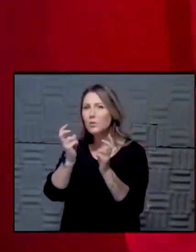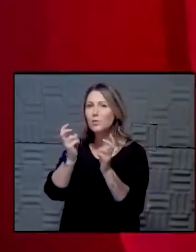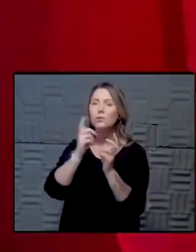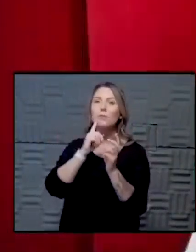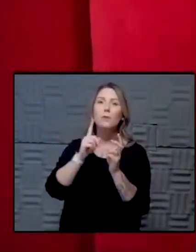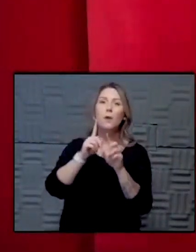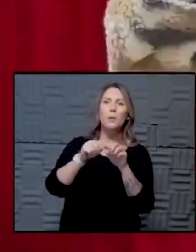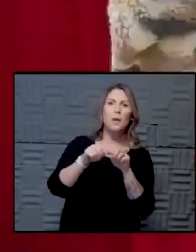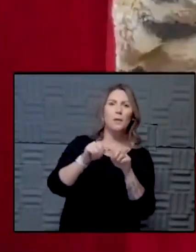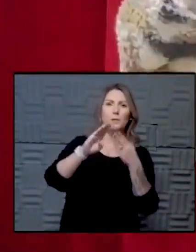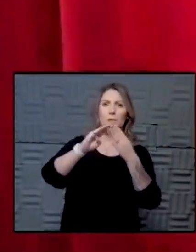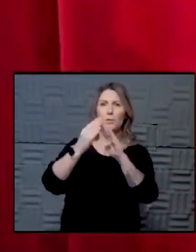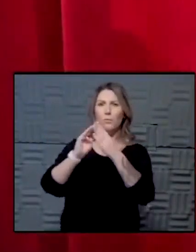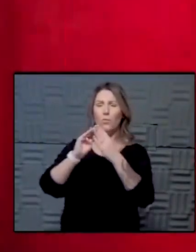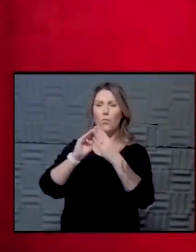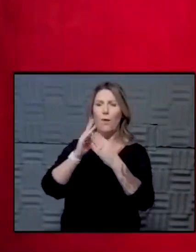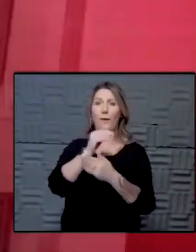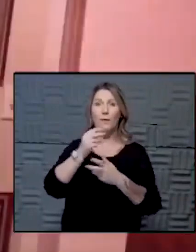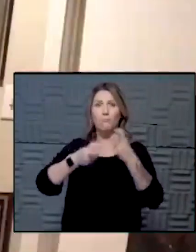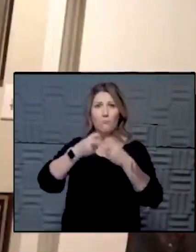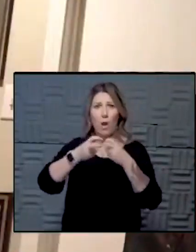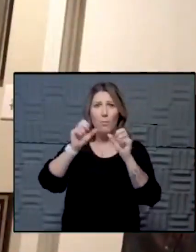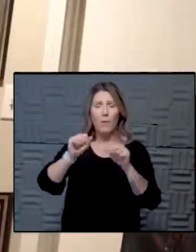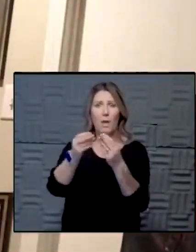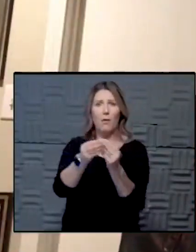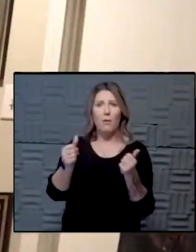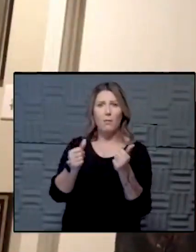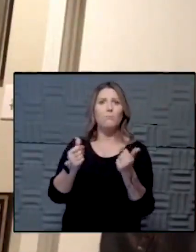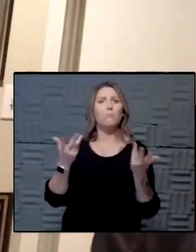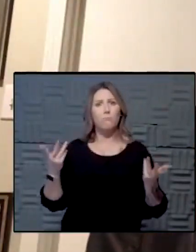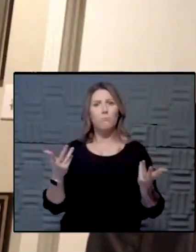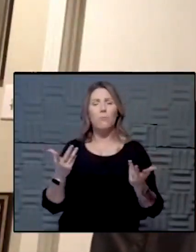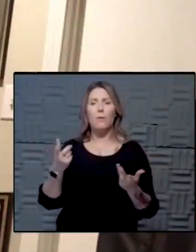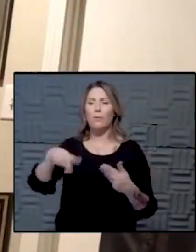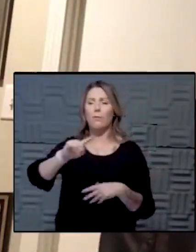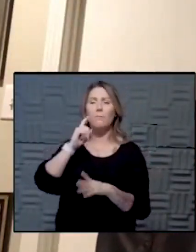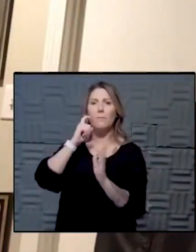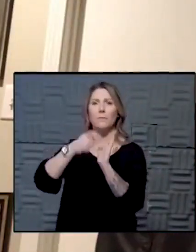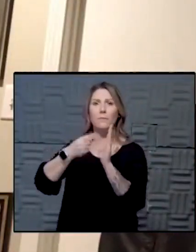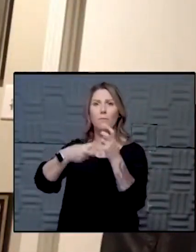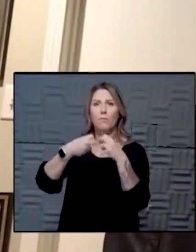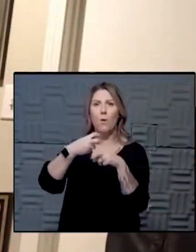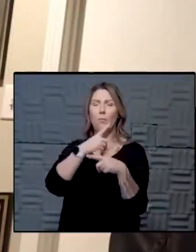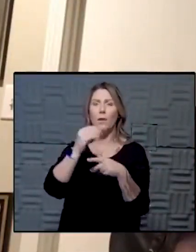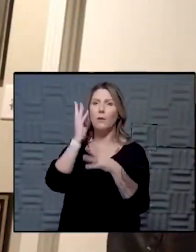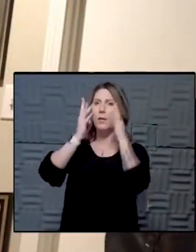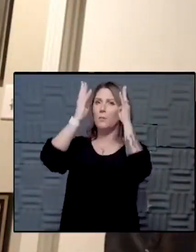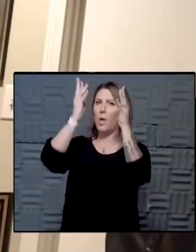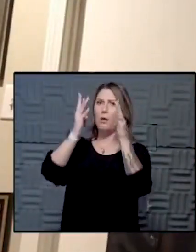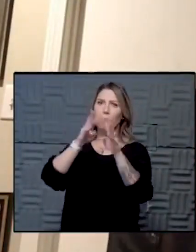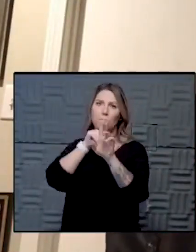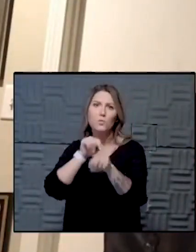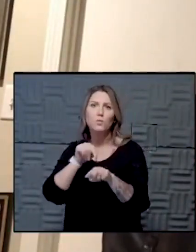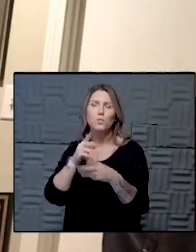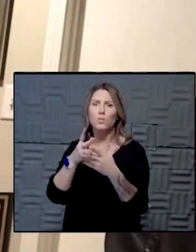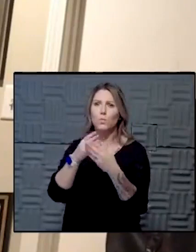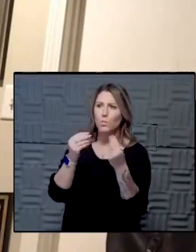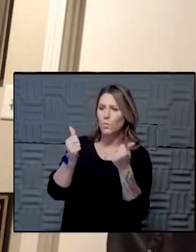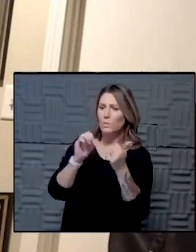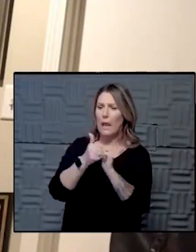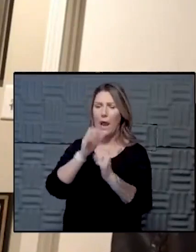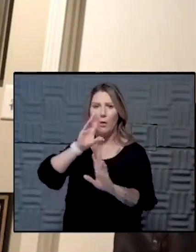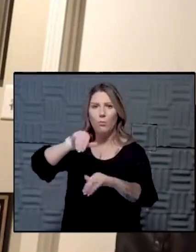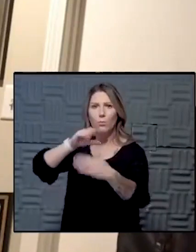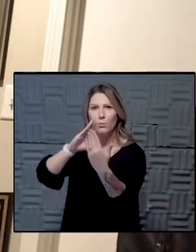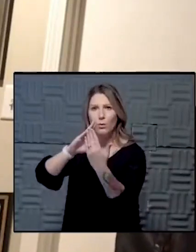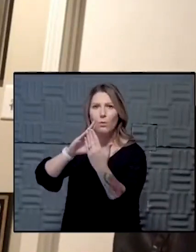community, problem that they could tackle. So they identify the problem, and then they also have to come up with a solution of like, well, how are we going to address